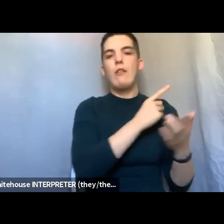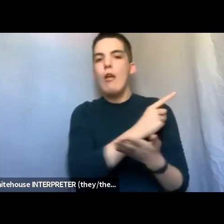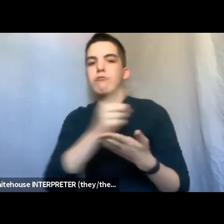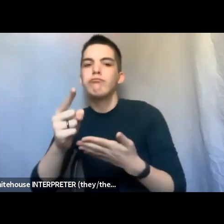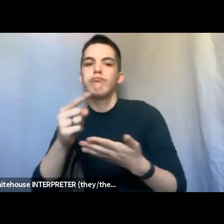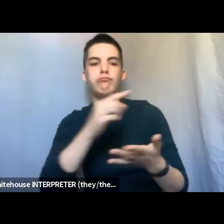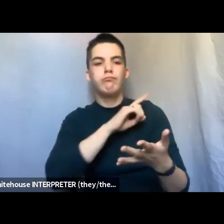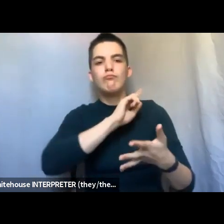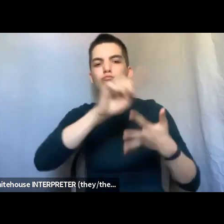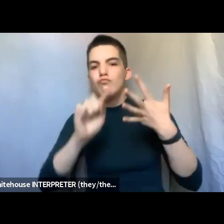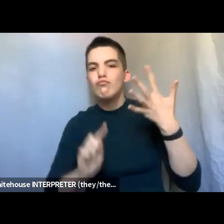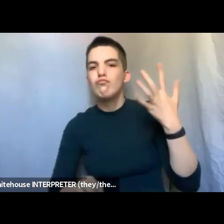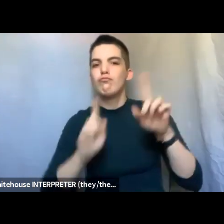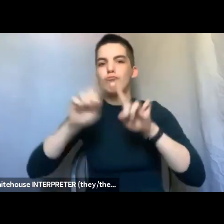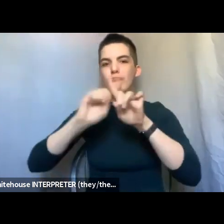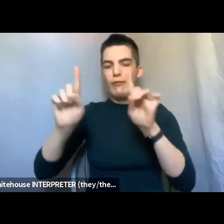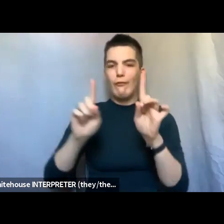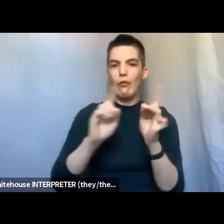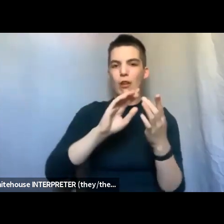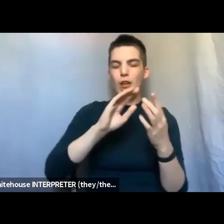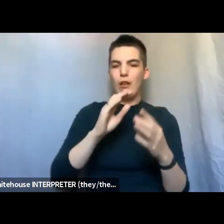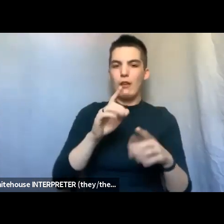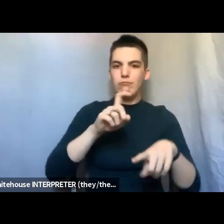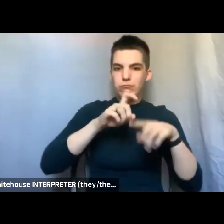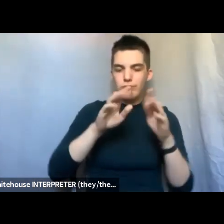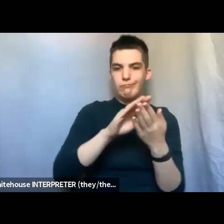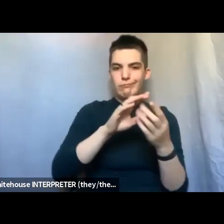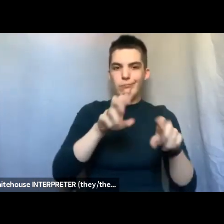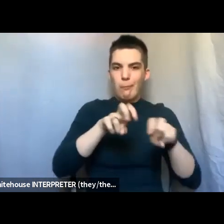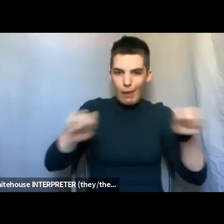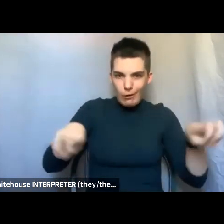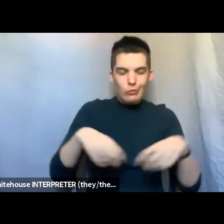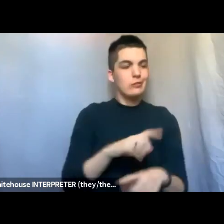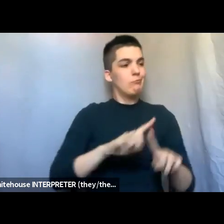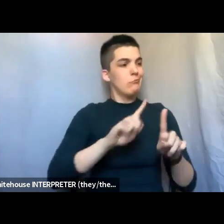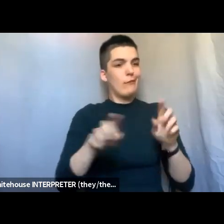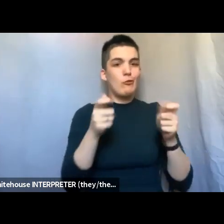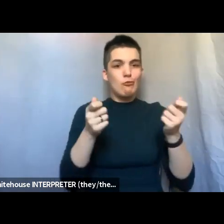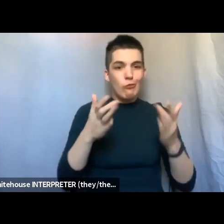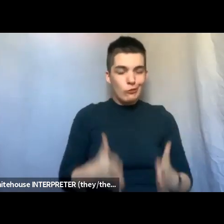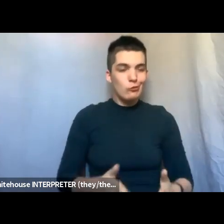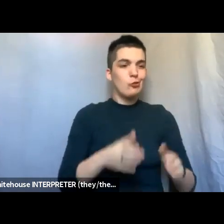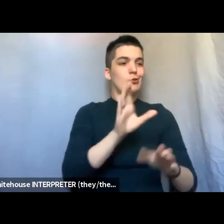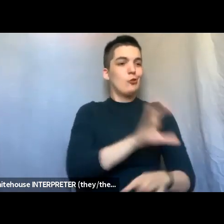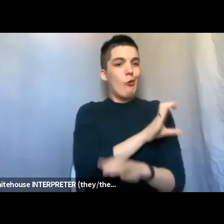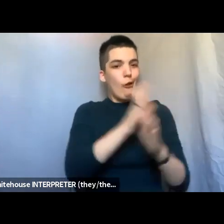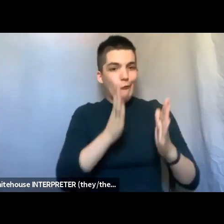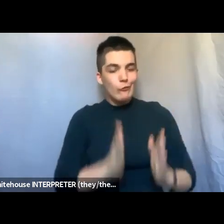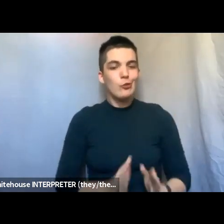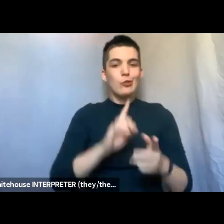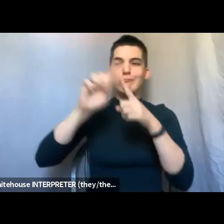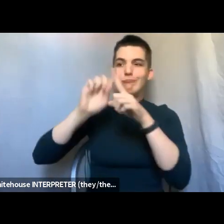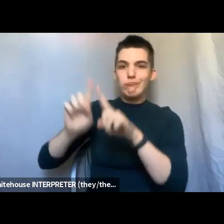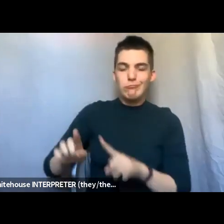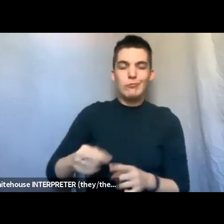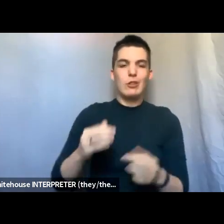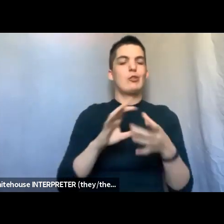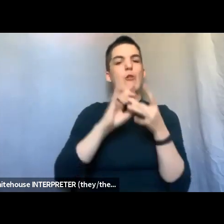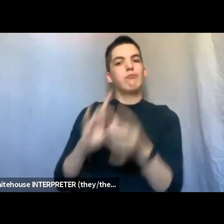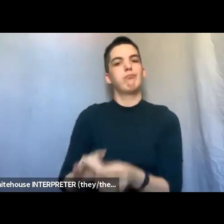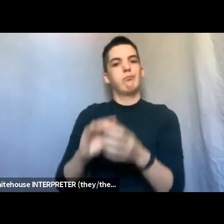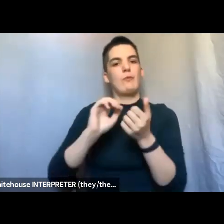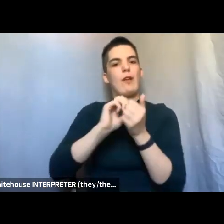conversations made by, prepared by theater directors and choreographers, live stream to our partners HowlRound and to